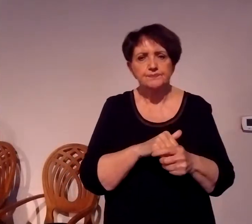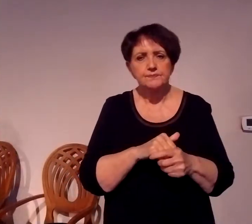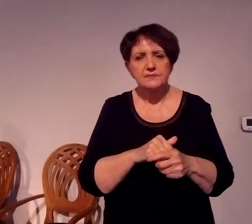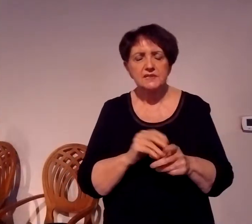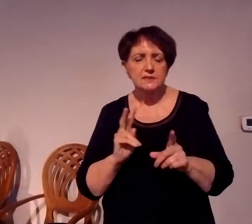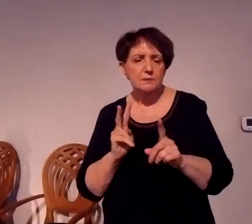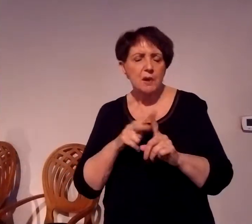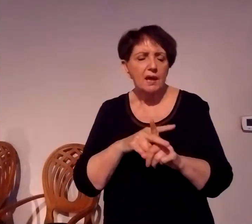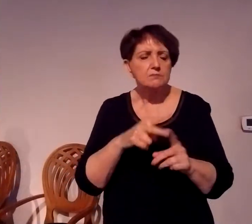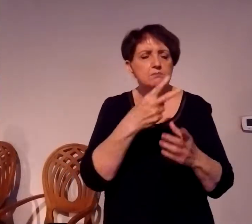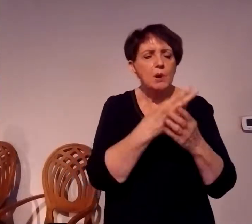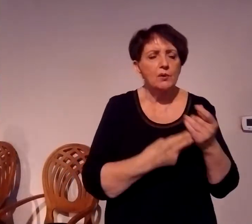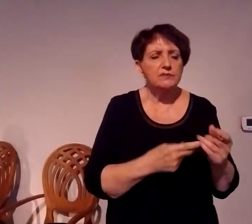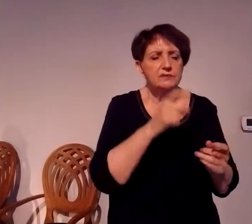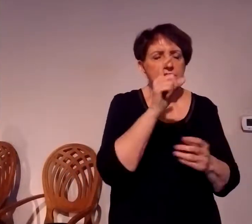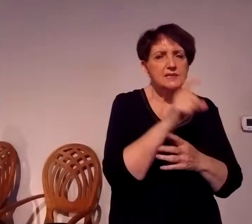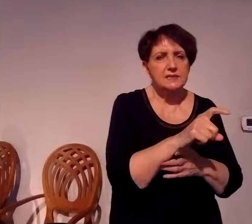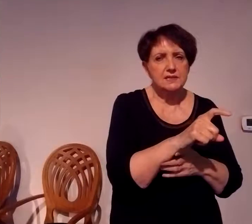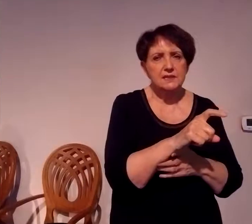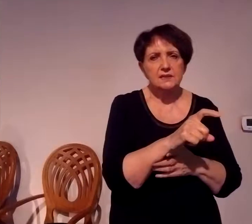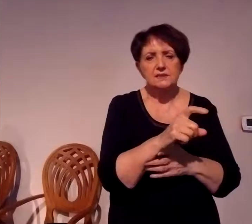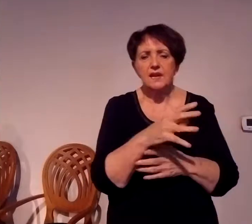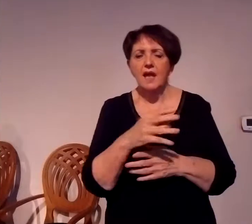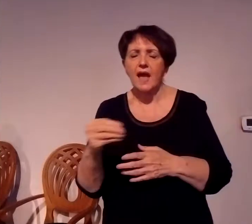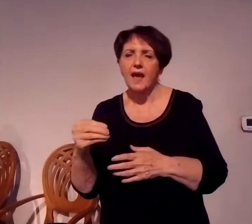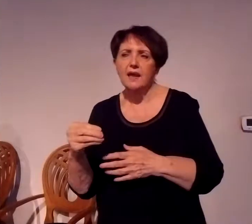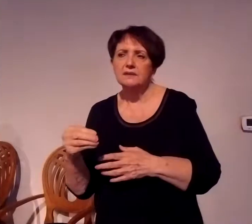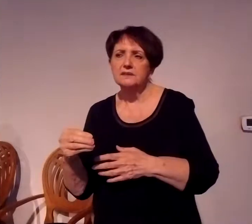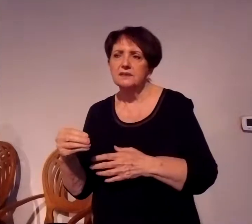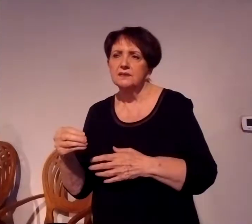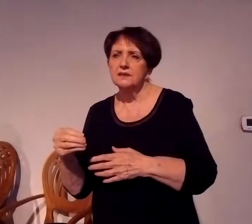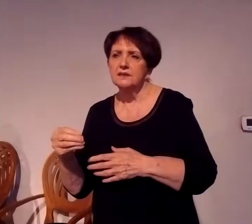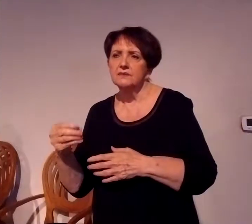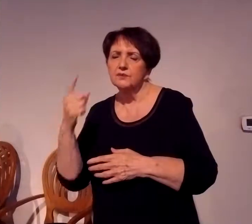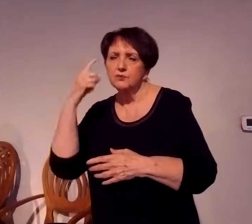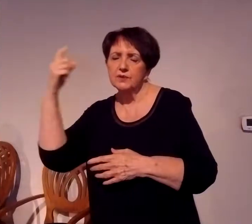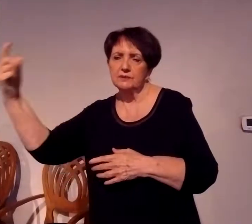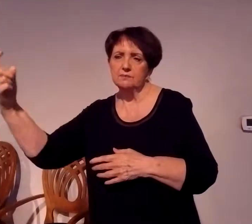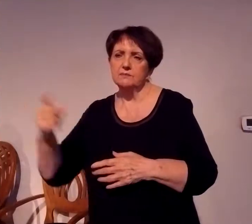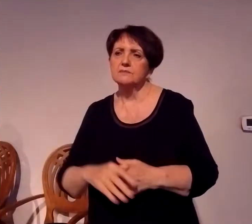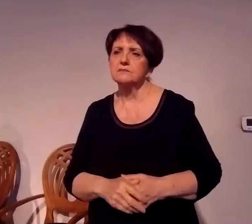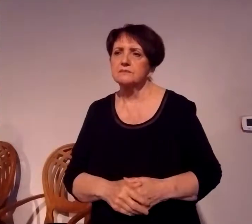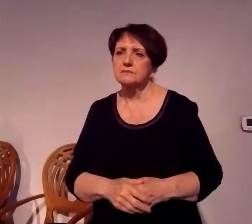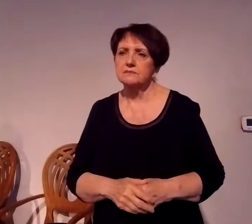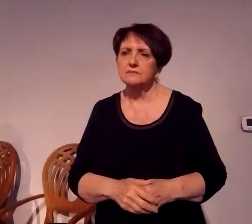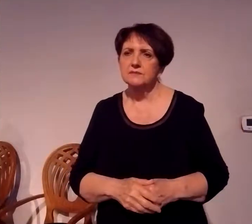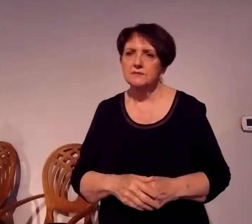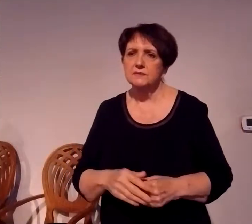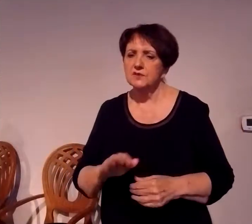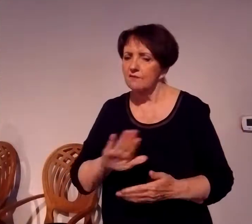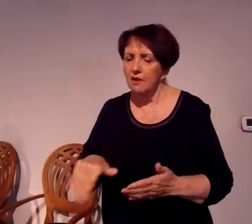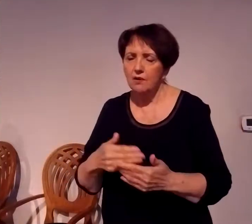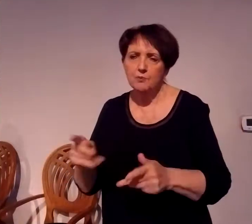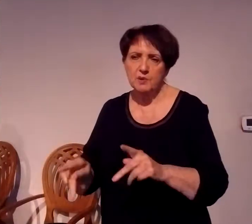the needs and the aspirations of